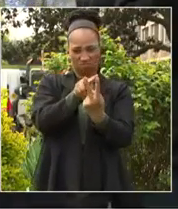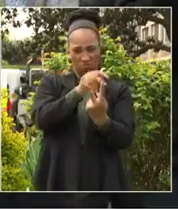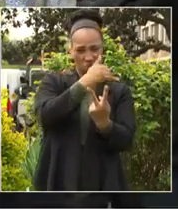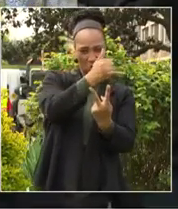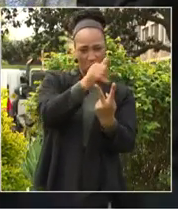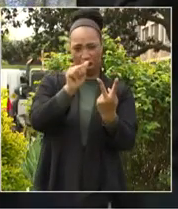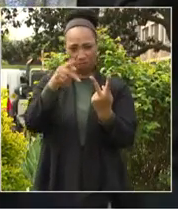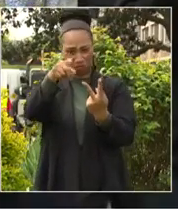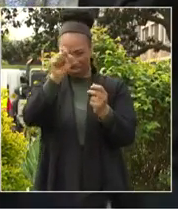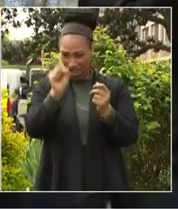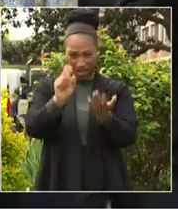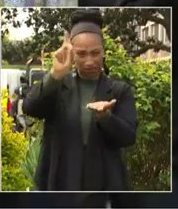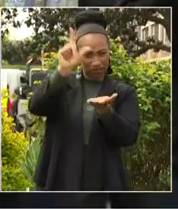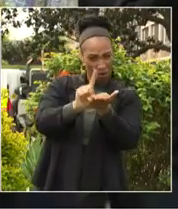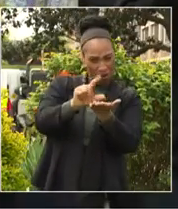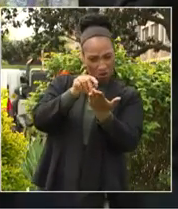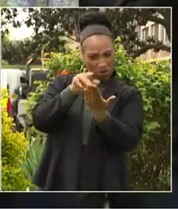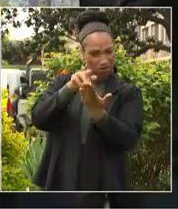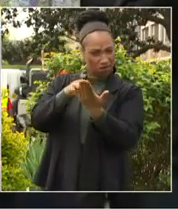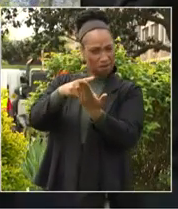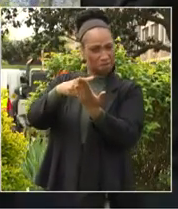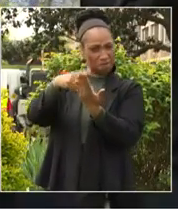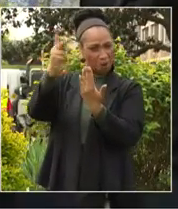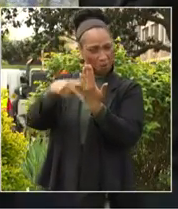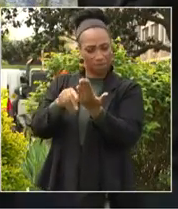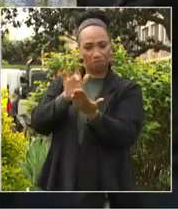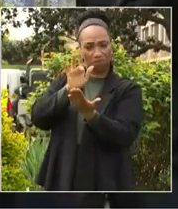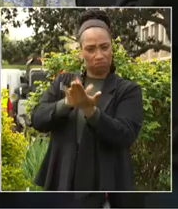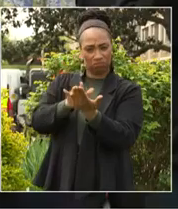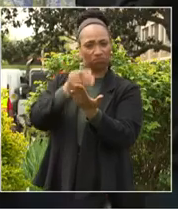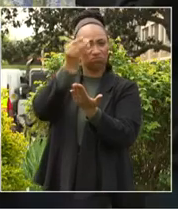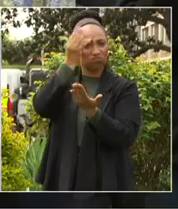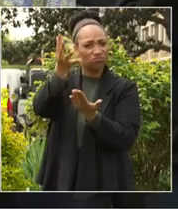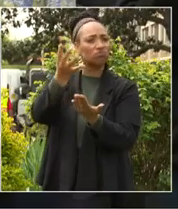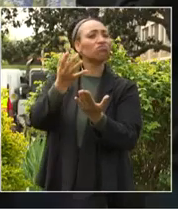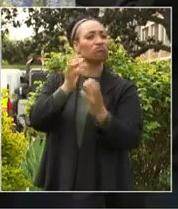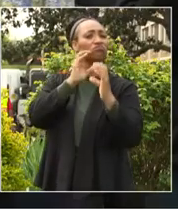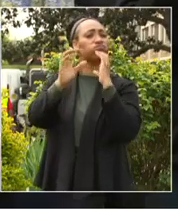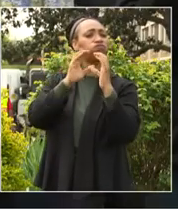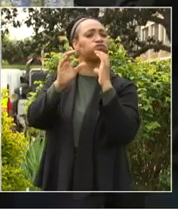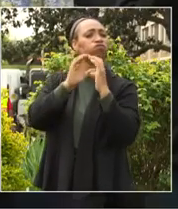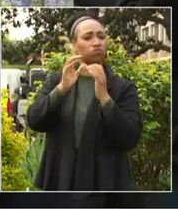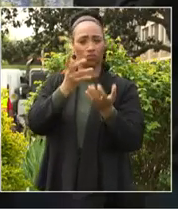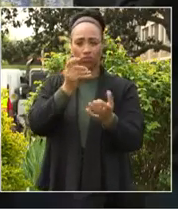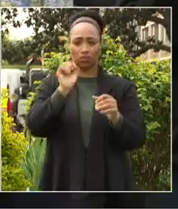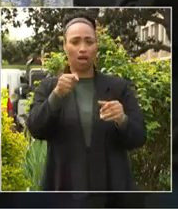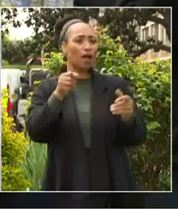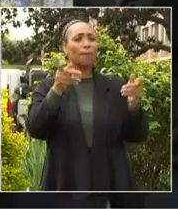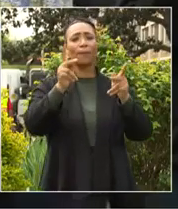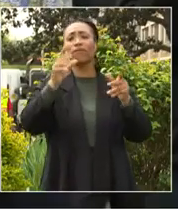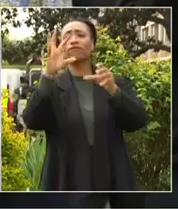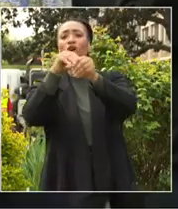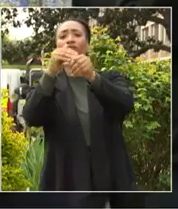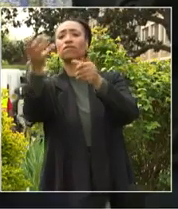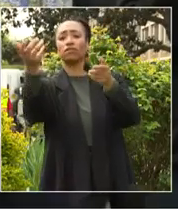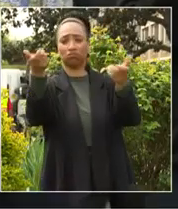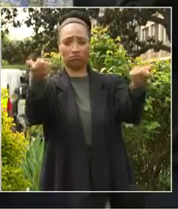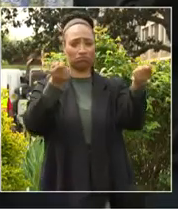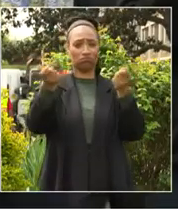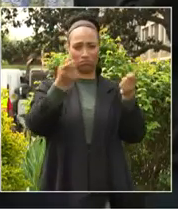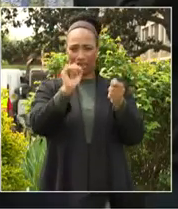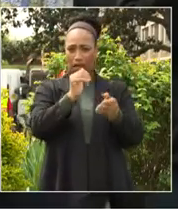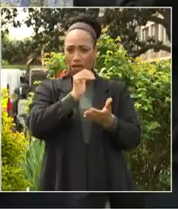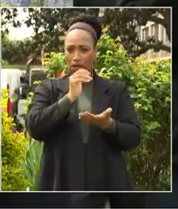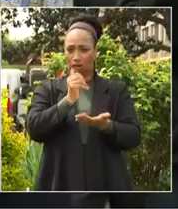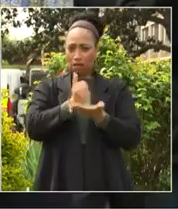leaves cleanup to organizing for one of our big trucks to come to pick up the neighborhood's